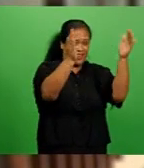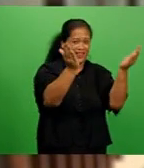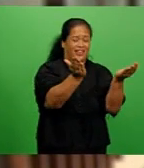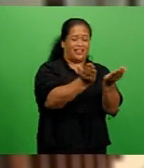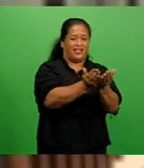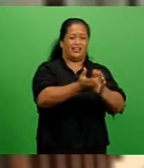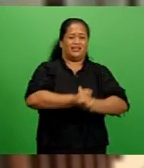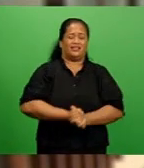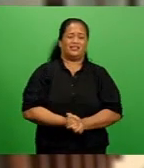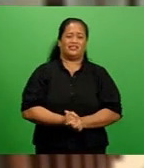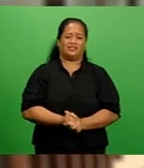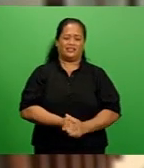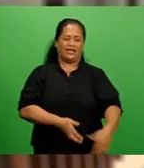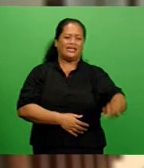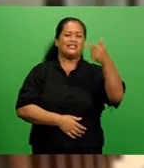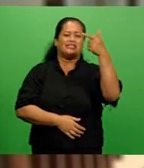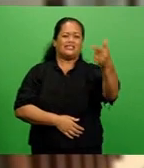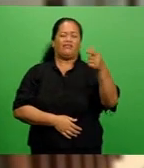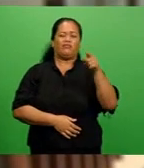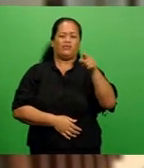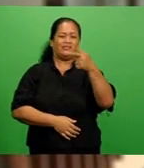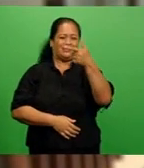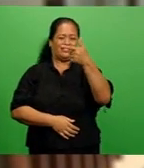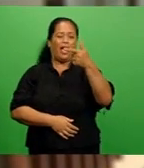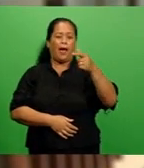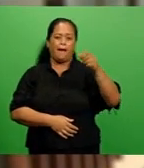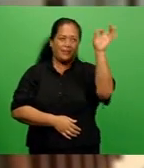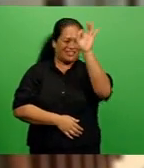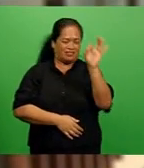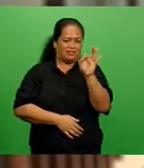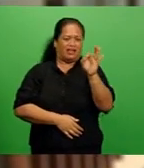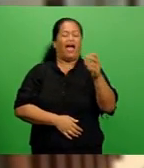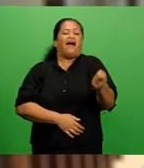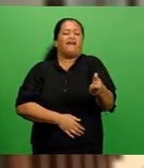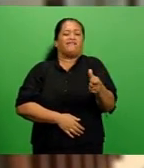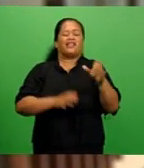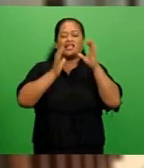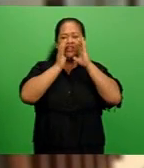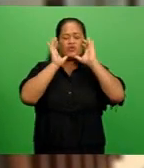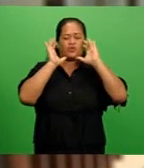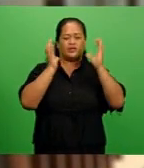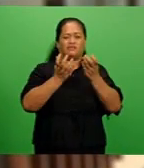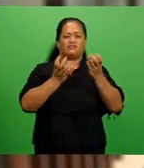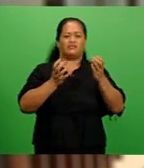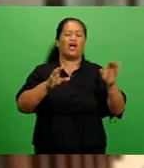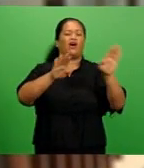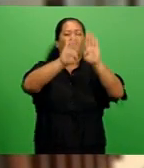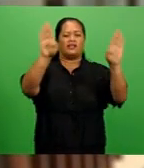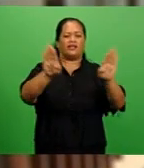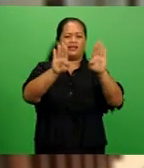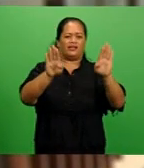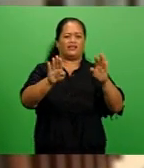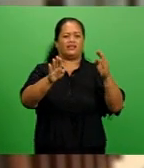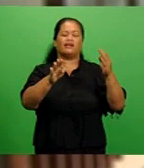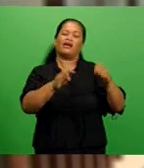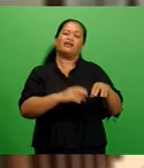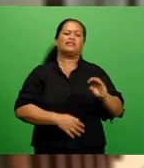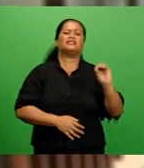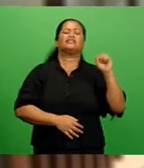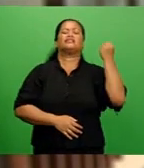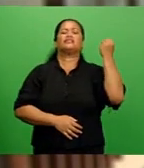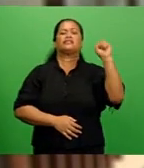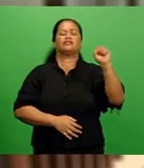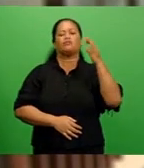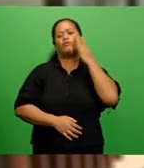rose 0.7% in their first trade after the Christmas holiday, edging near to a record touched last week. The Nasdaq futures